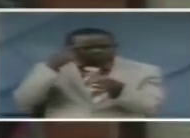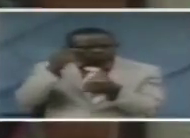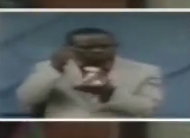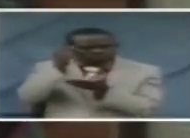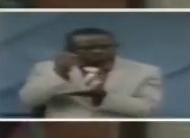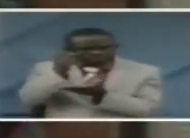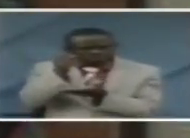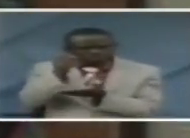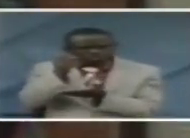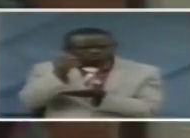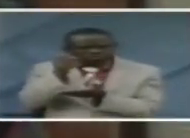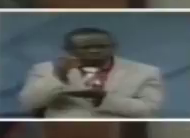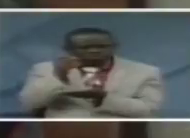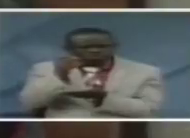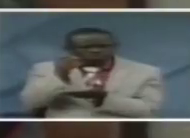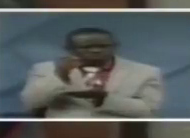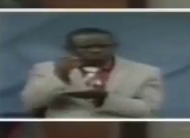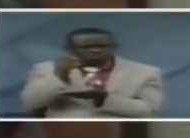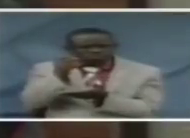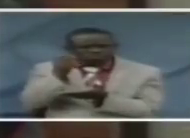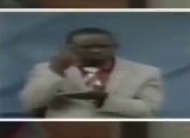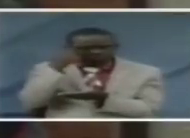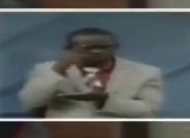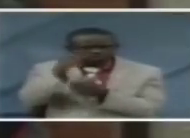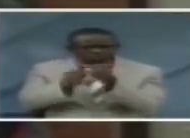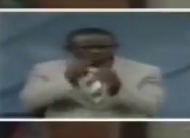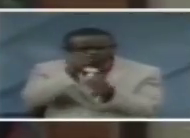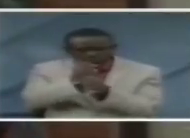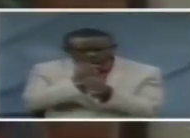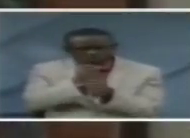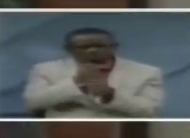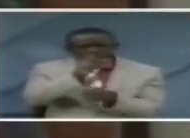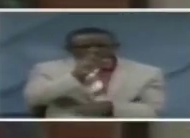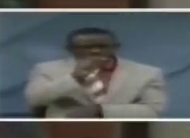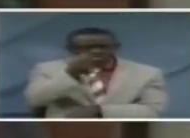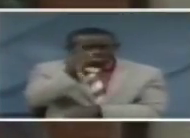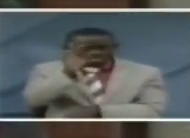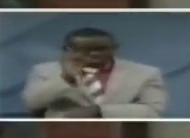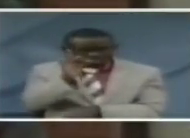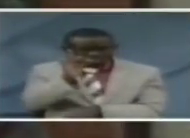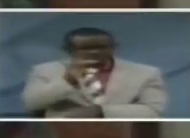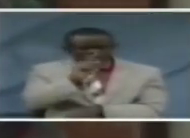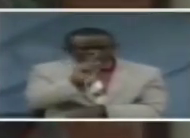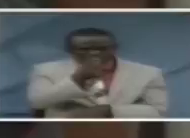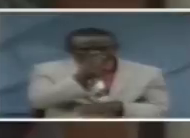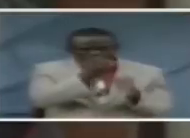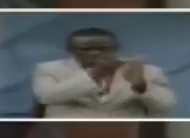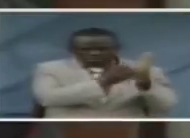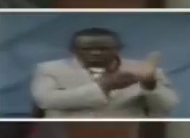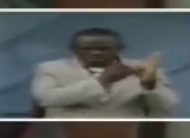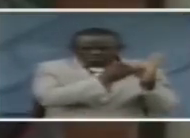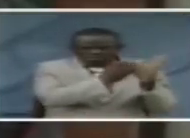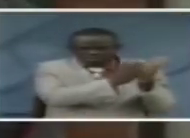into Committee of Supply on the estimates of revenue and expenditure for